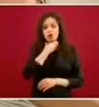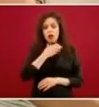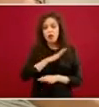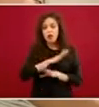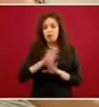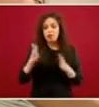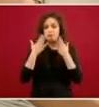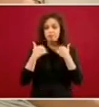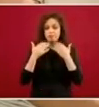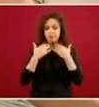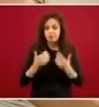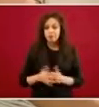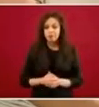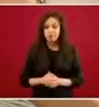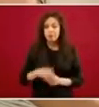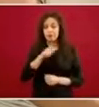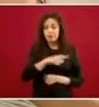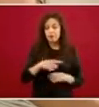Also,